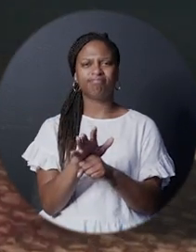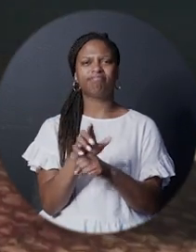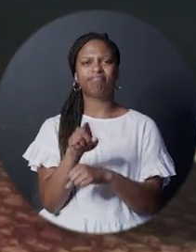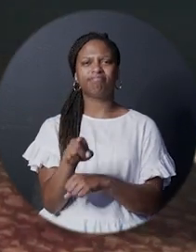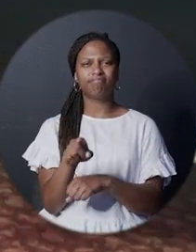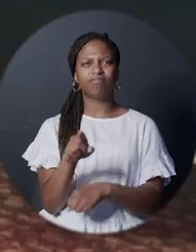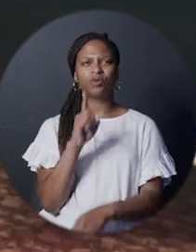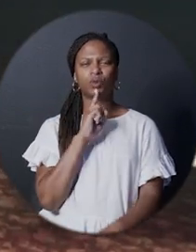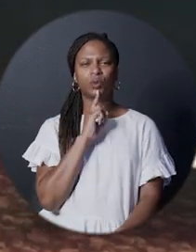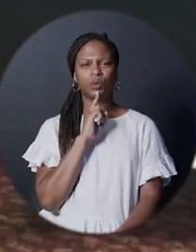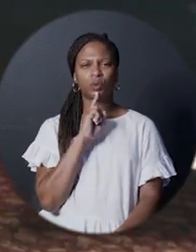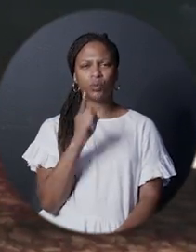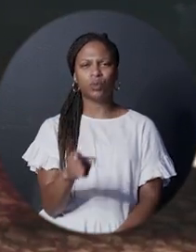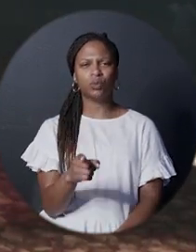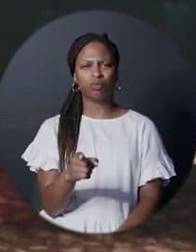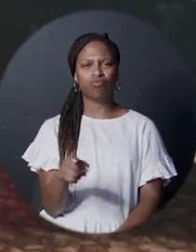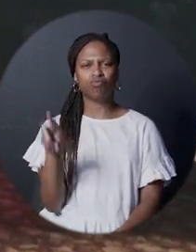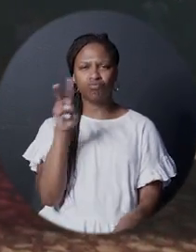been in the pandemic.